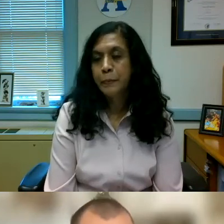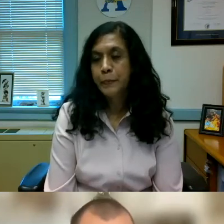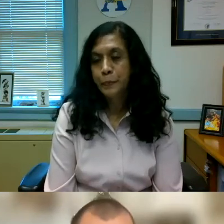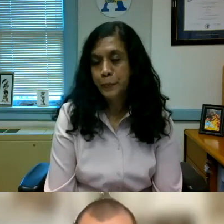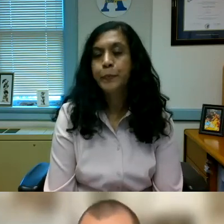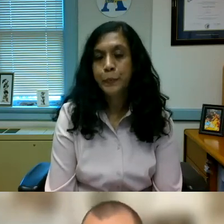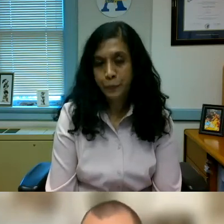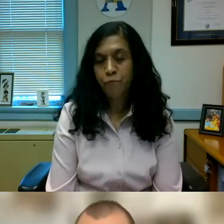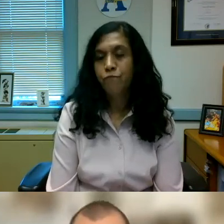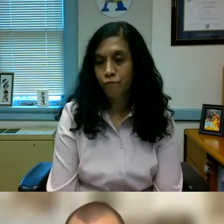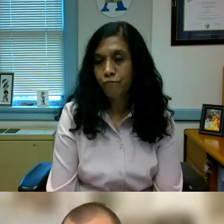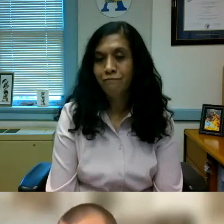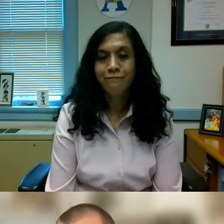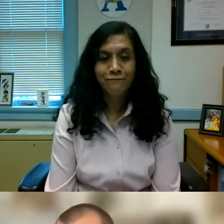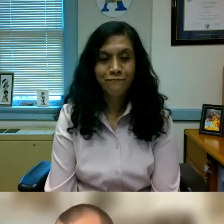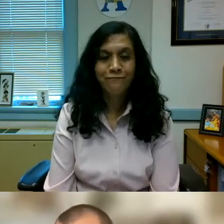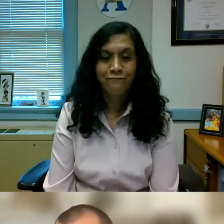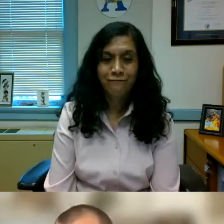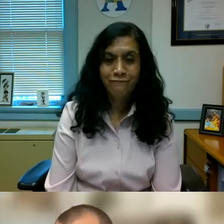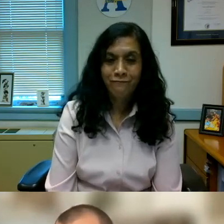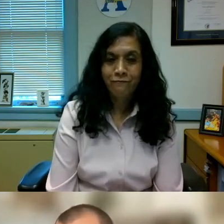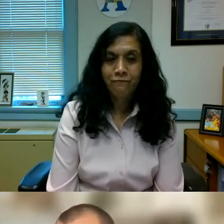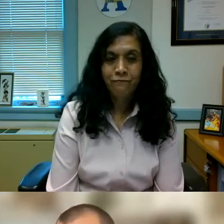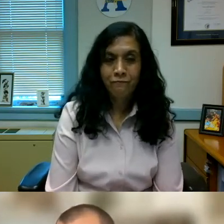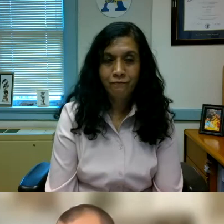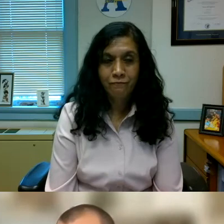is more important now than ever.